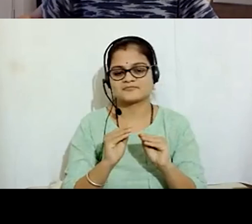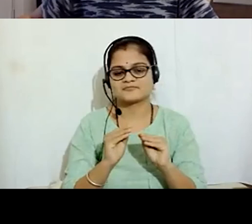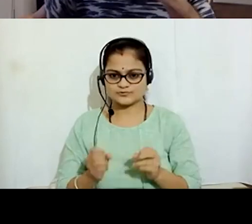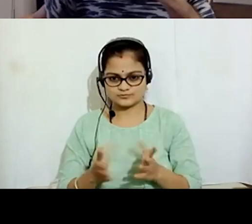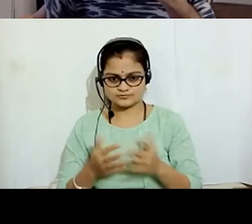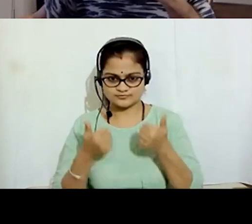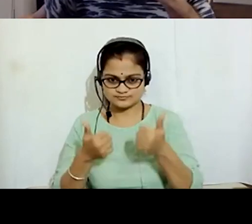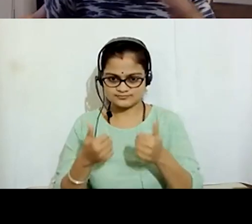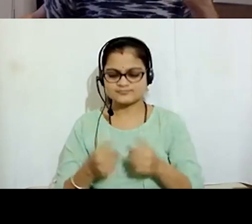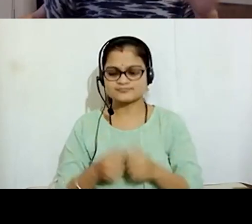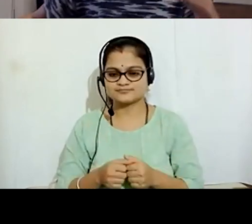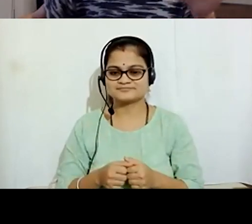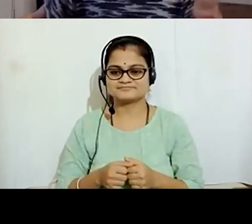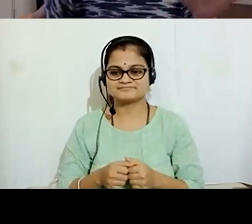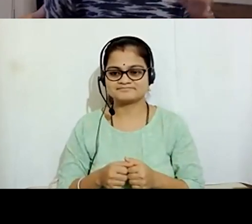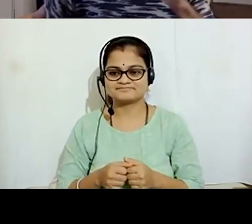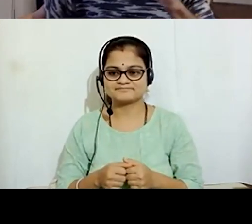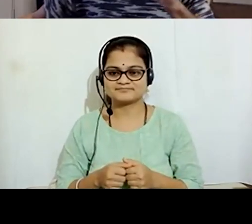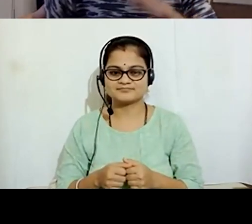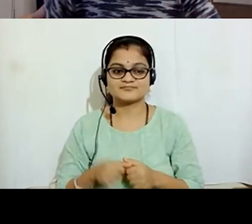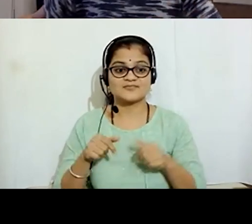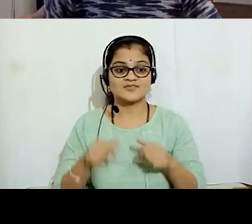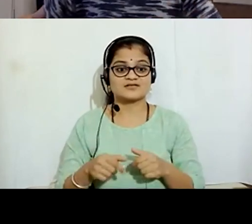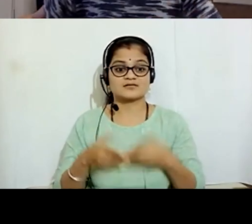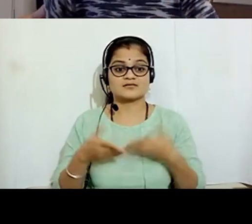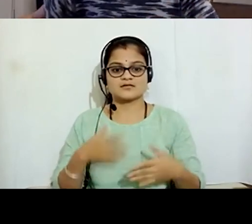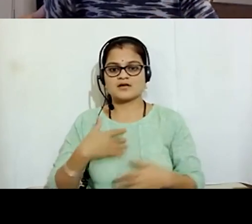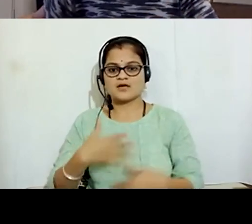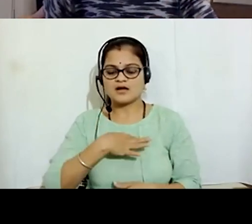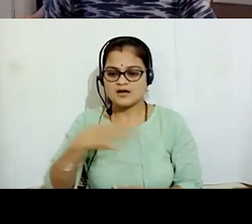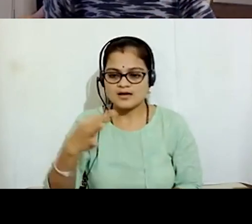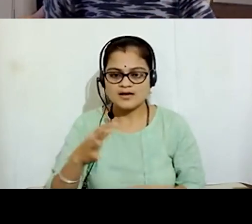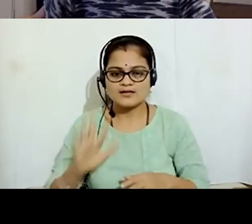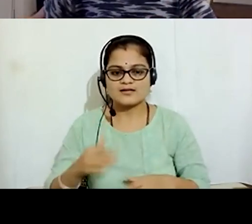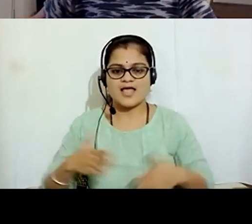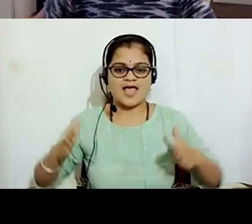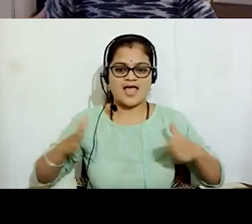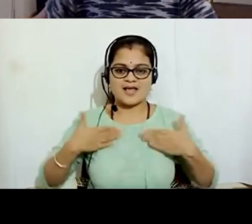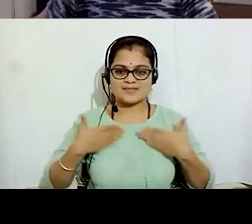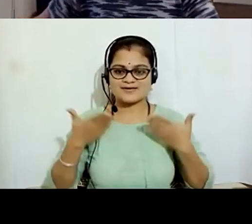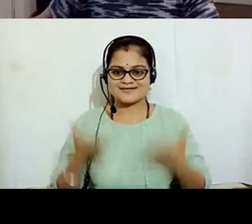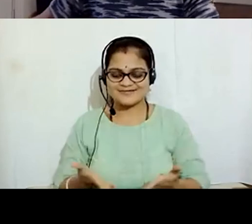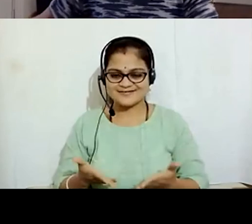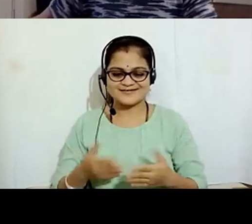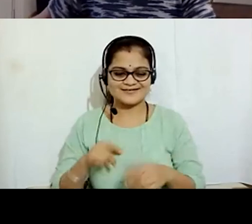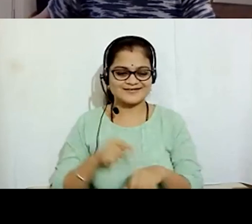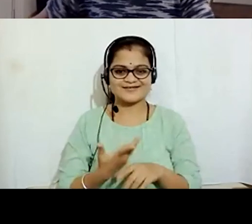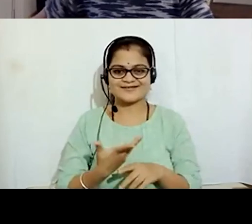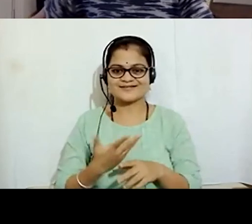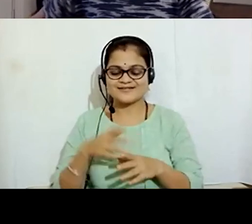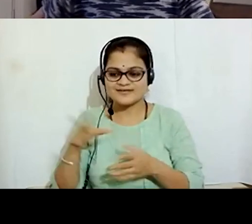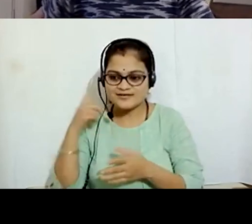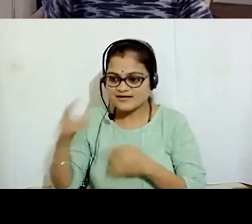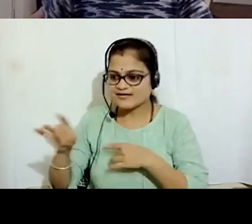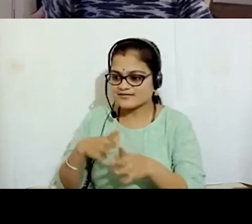Yeah, sure. Okay, so first of all, I'm really glad to be selected for this for this opportunity to go out and record and